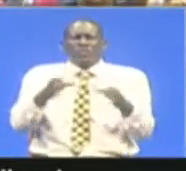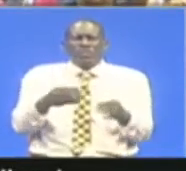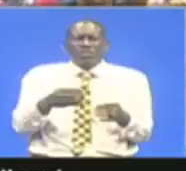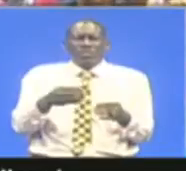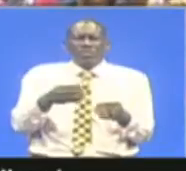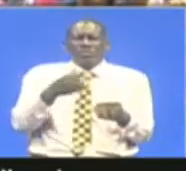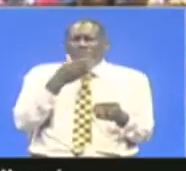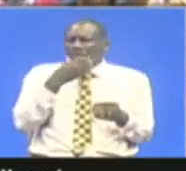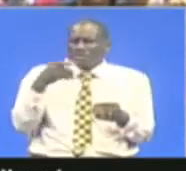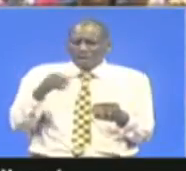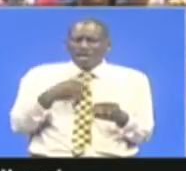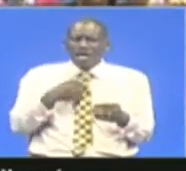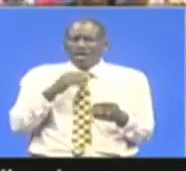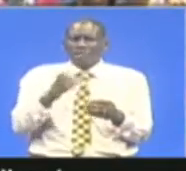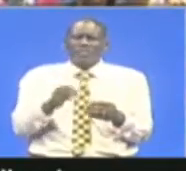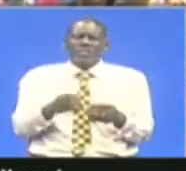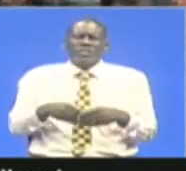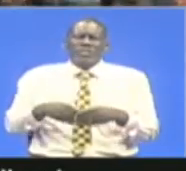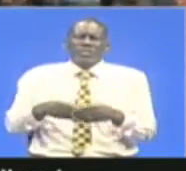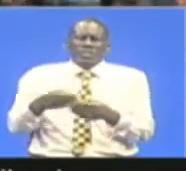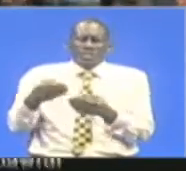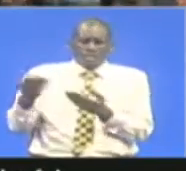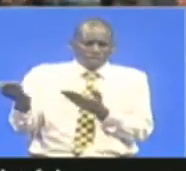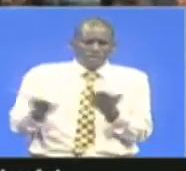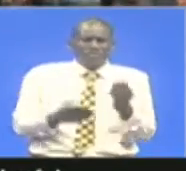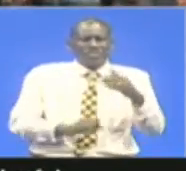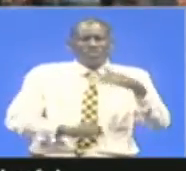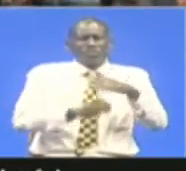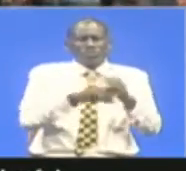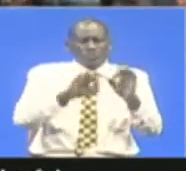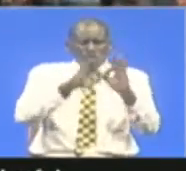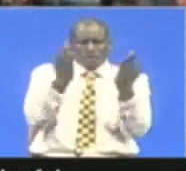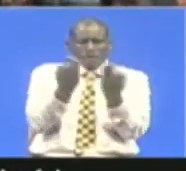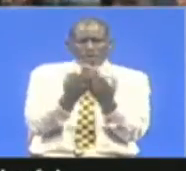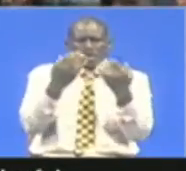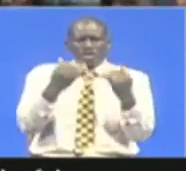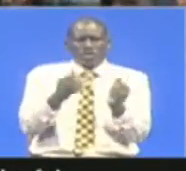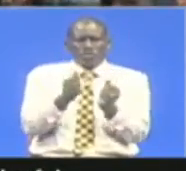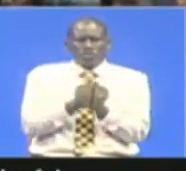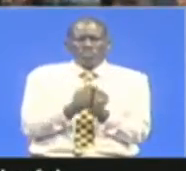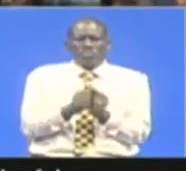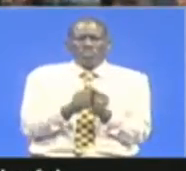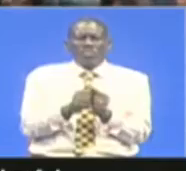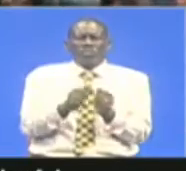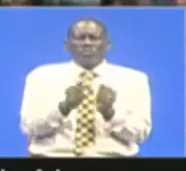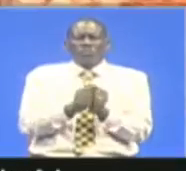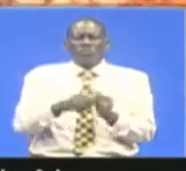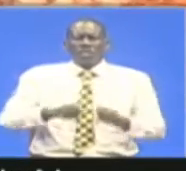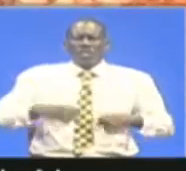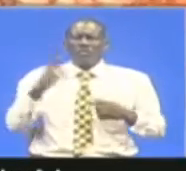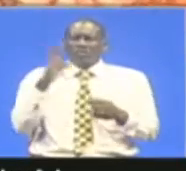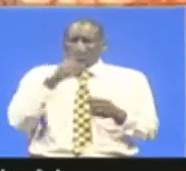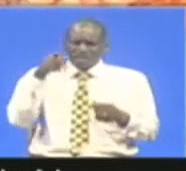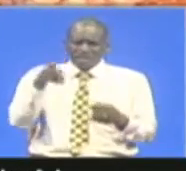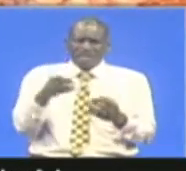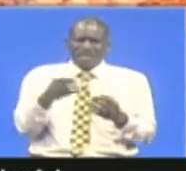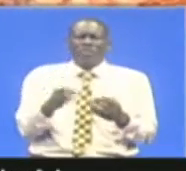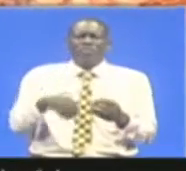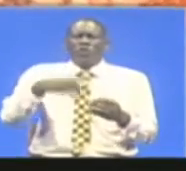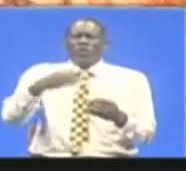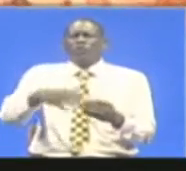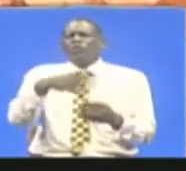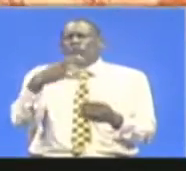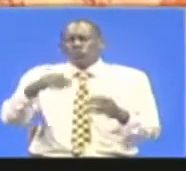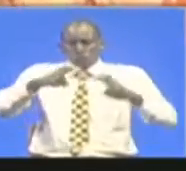long time been their main source of income. However, despite the life-threatening risks involved, they still turn to the killer mines to eke out